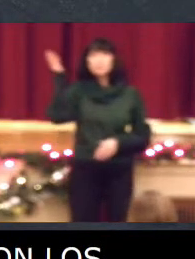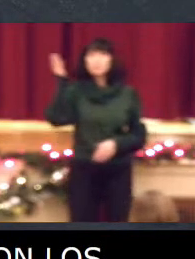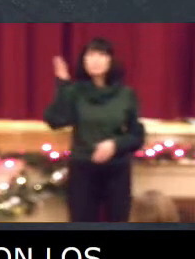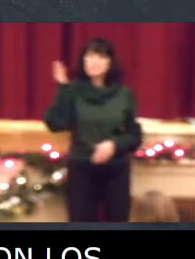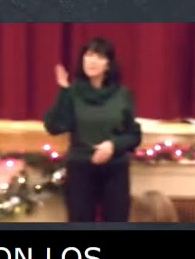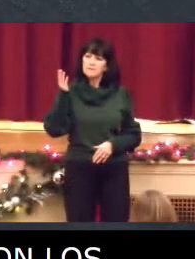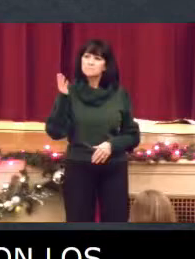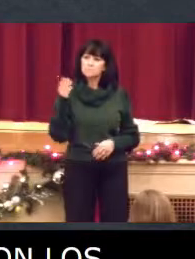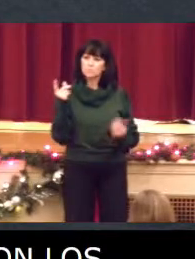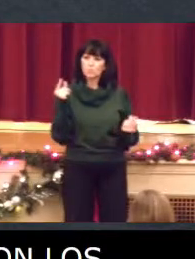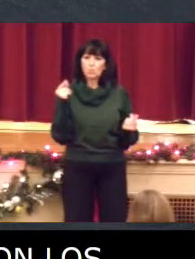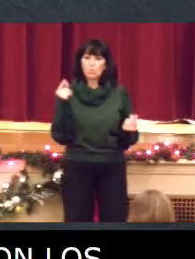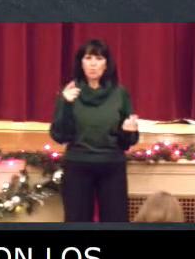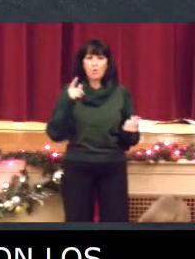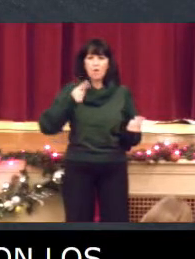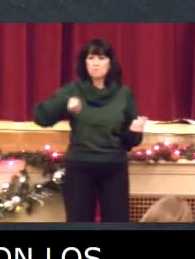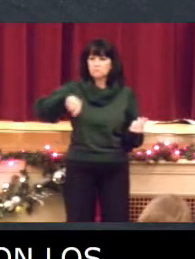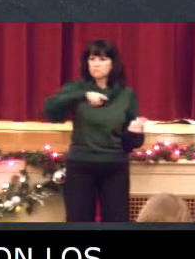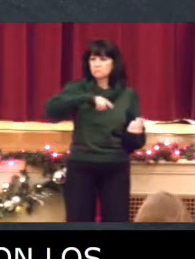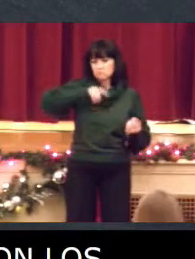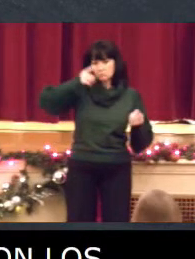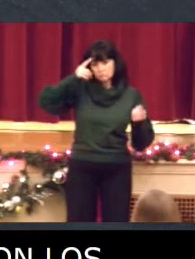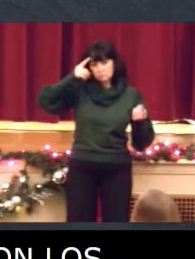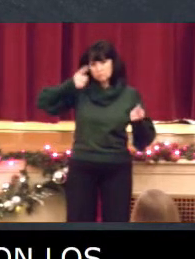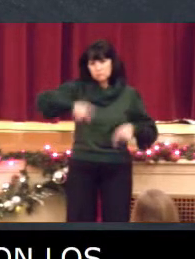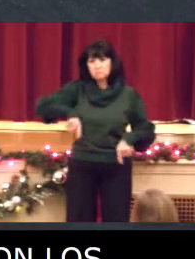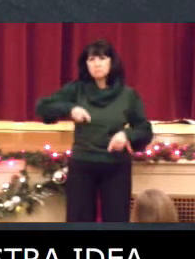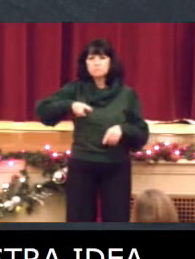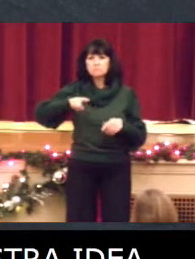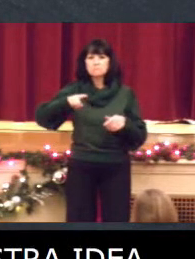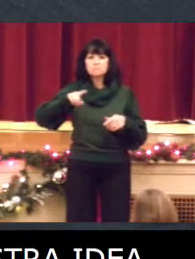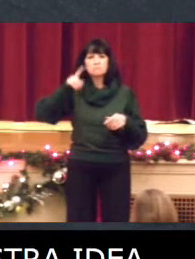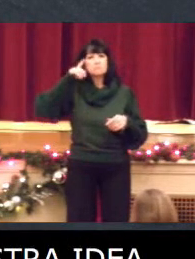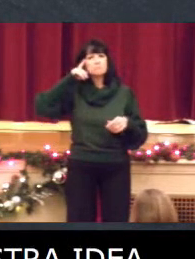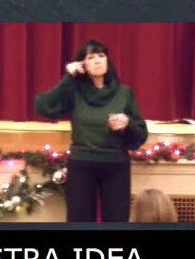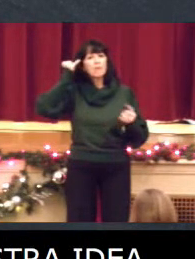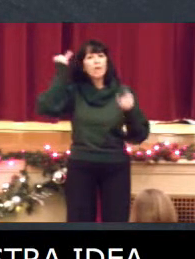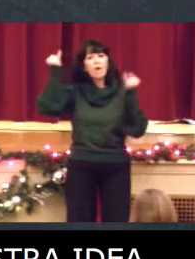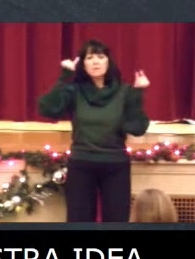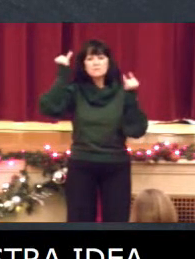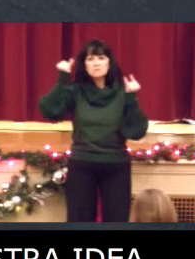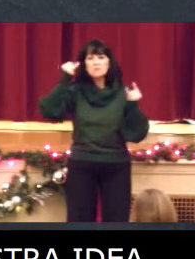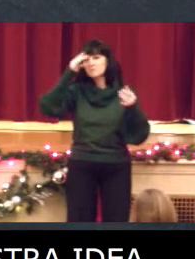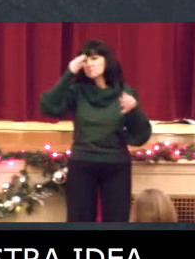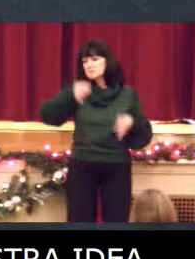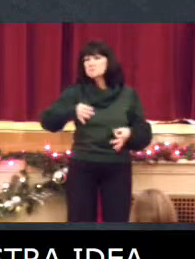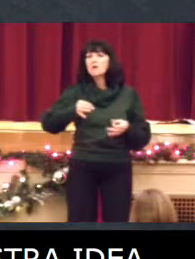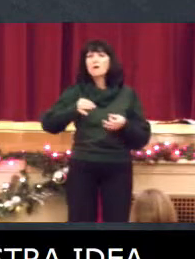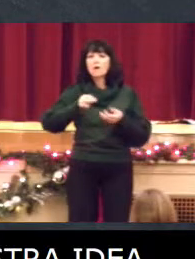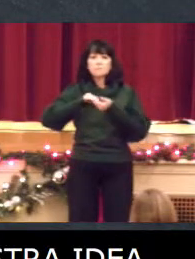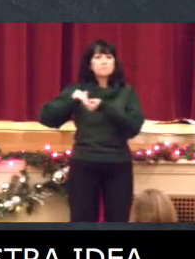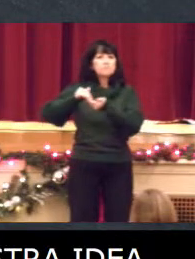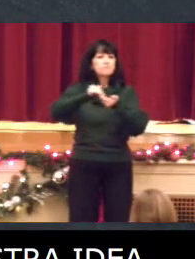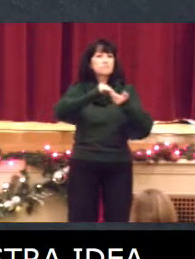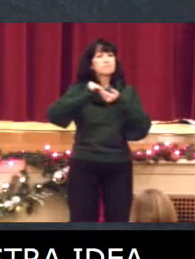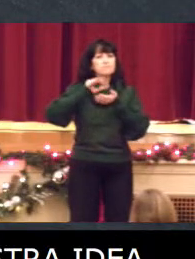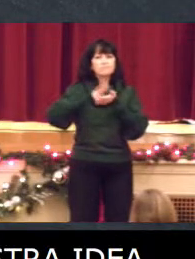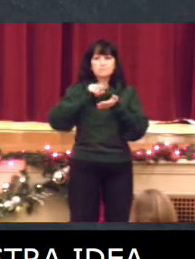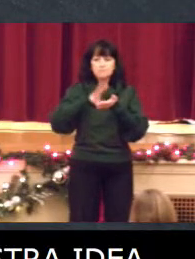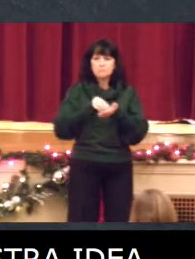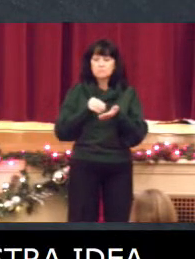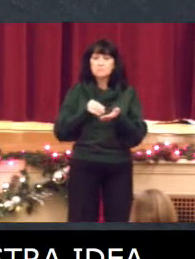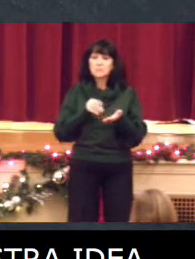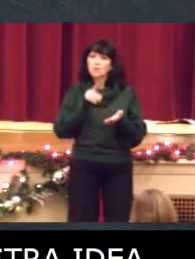collaborative, which would basically create an initiative among mostly the 3 school